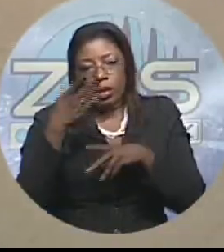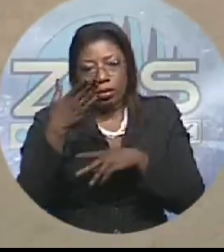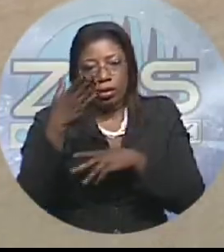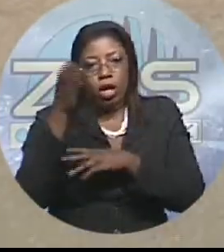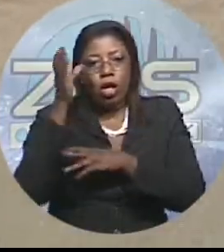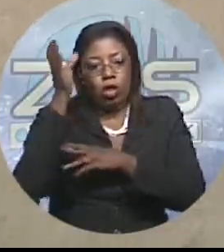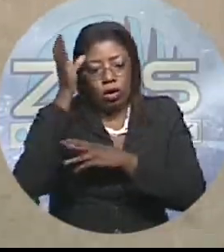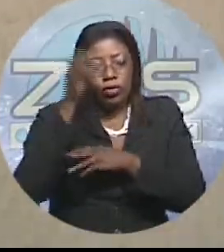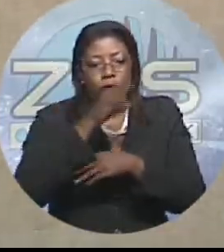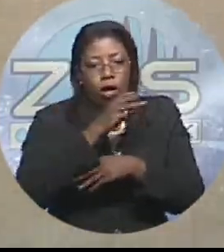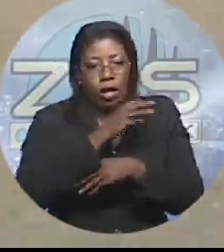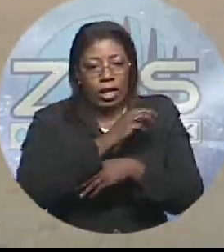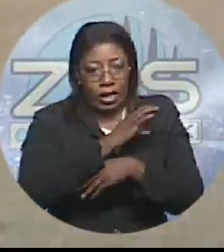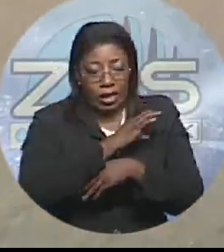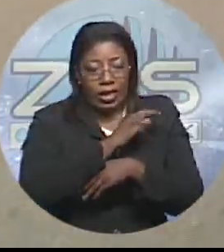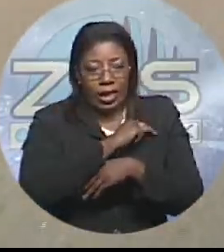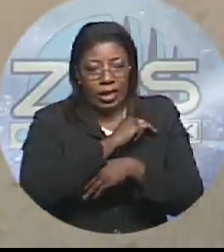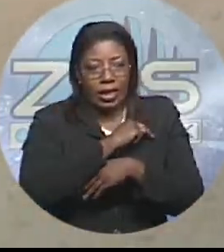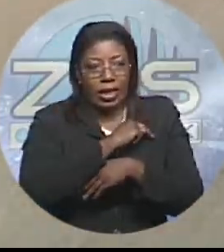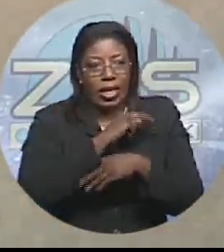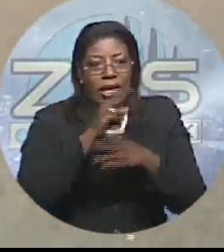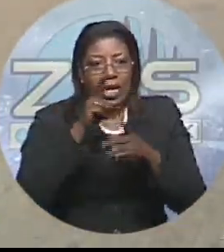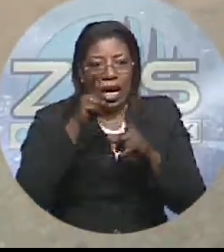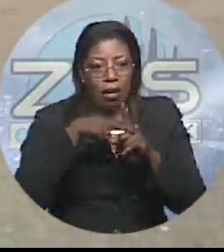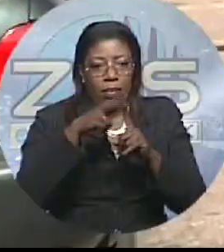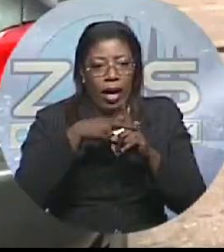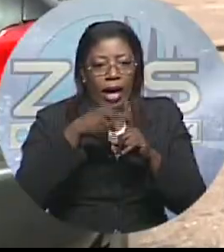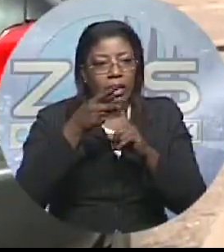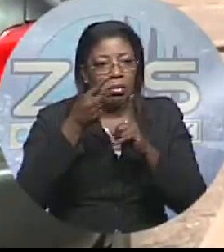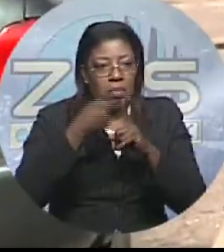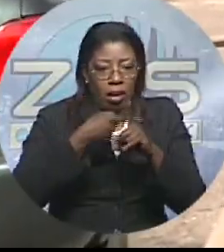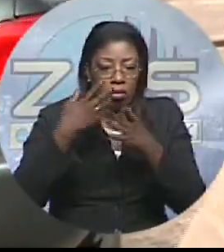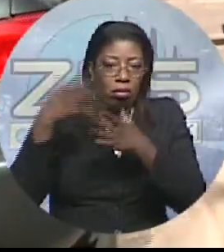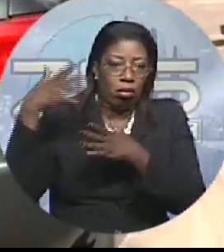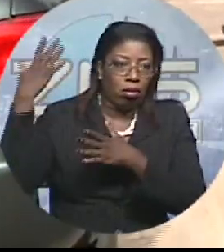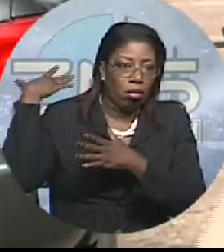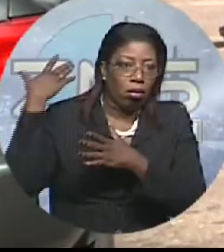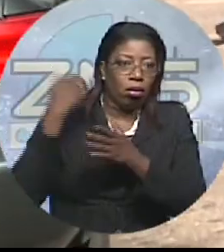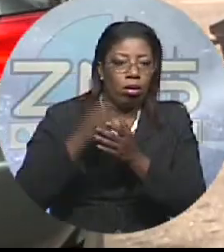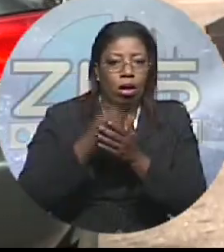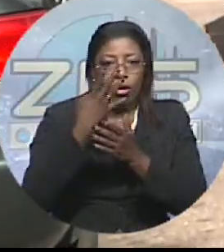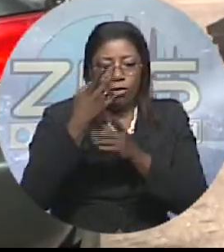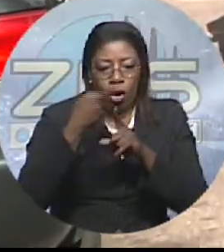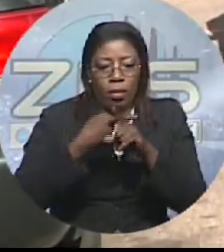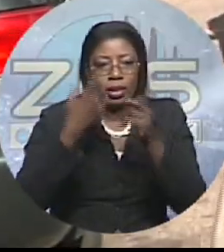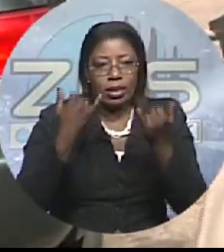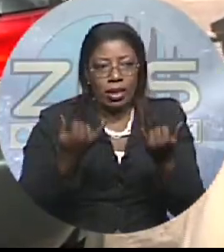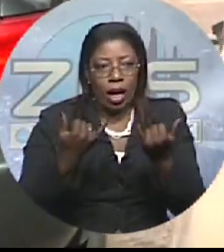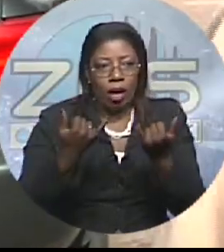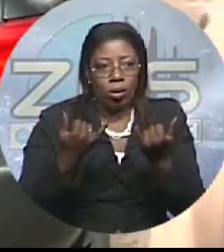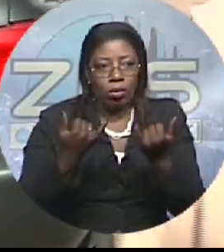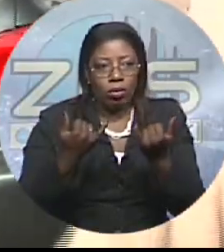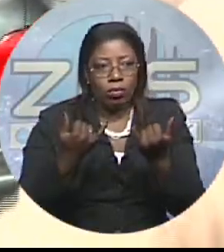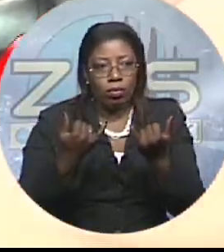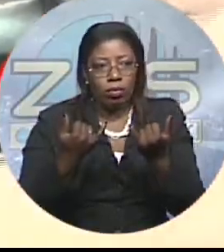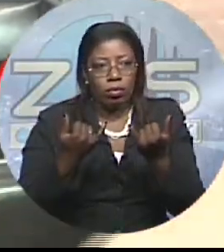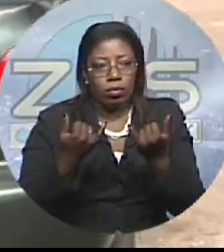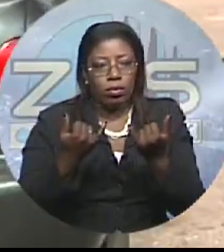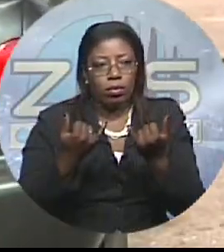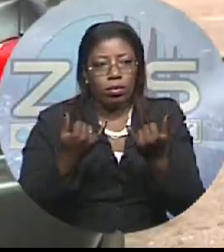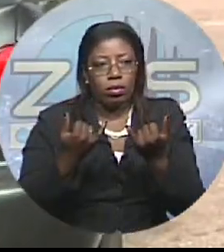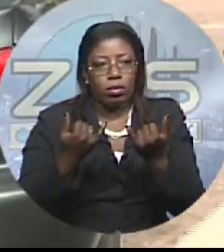said he applied for his daughter's passport months ago. You know, but now like 4 months now. That's right.